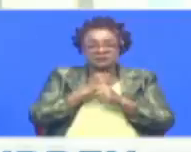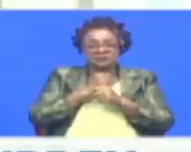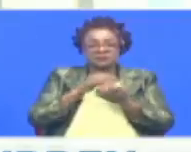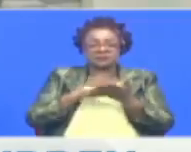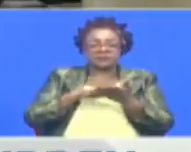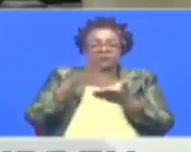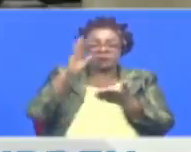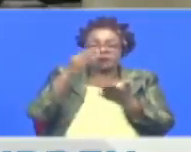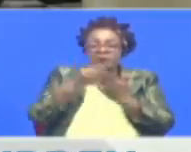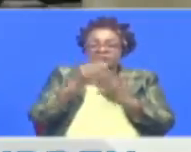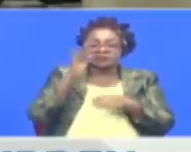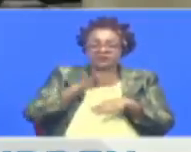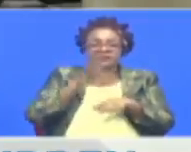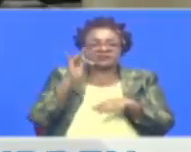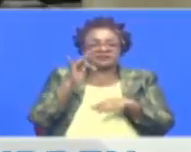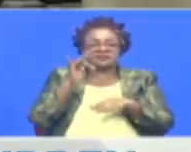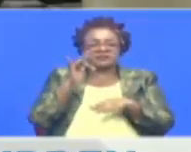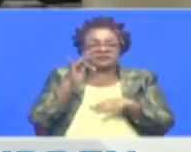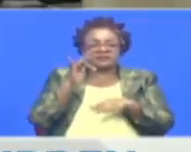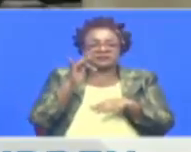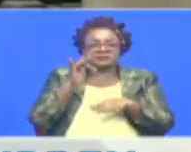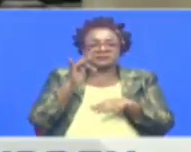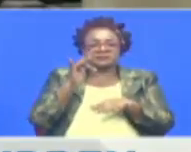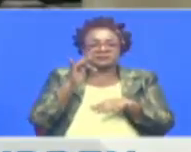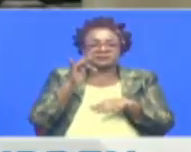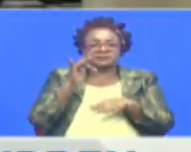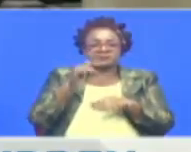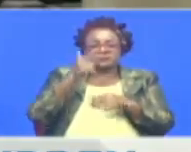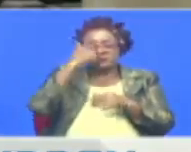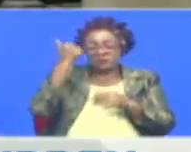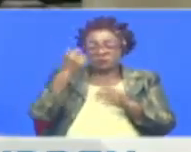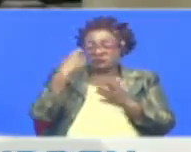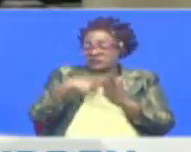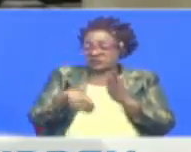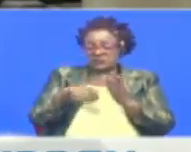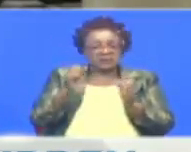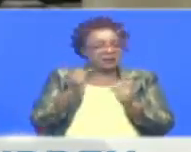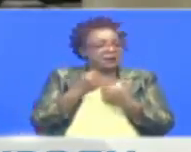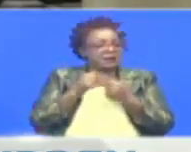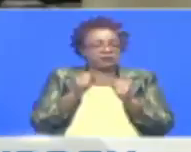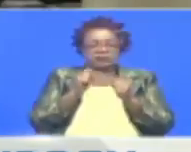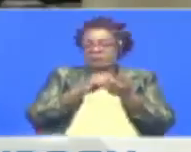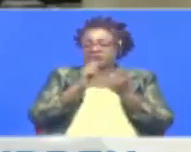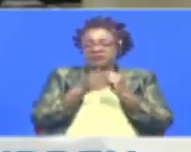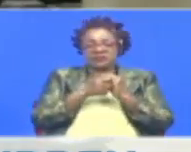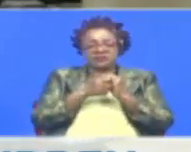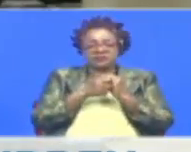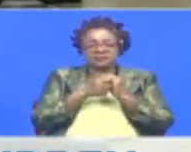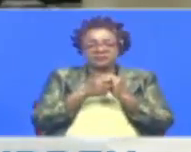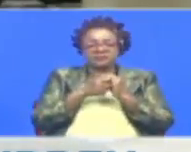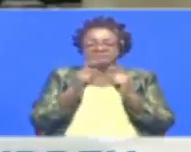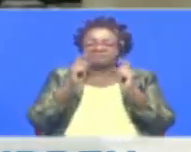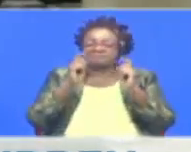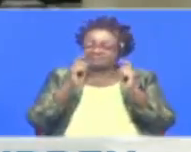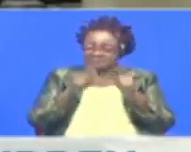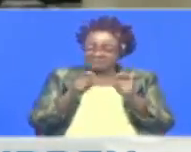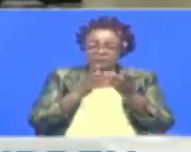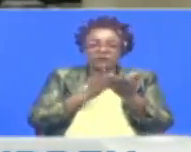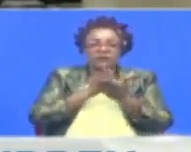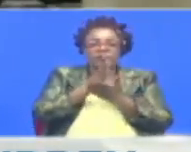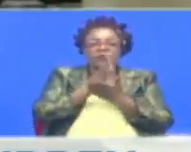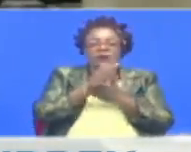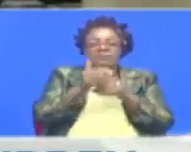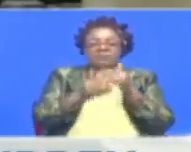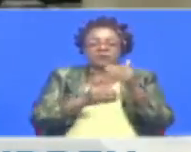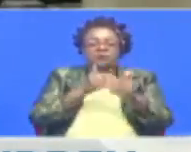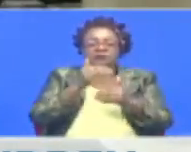cost reflective. Because taxes cannot be changed arbitrarily, they have to go through a process